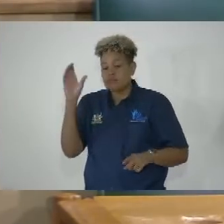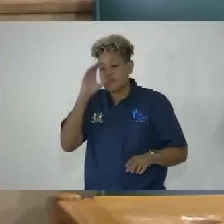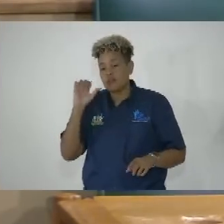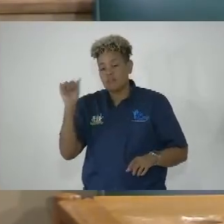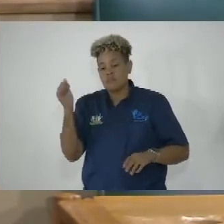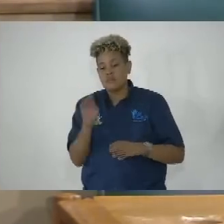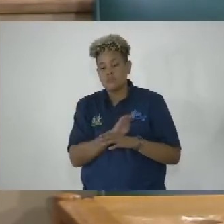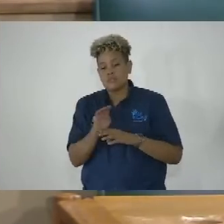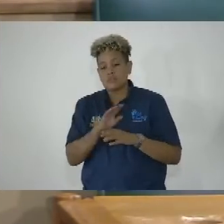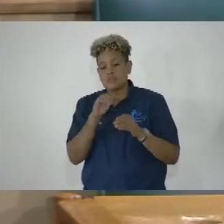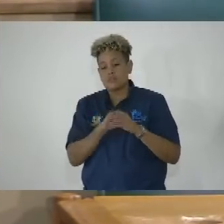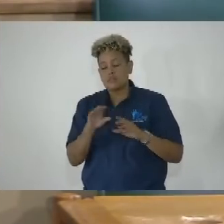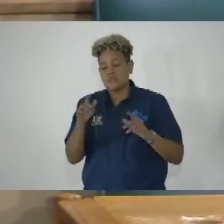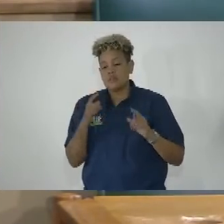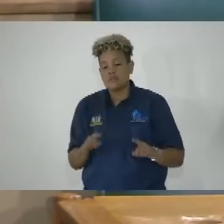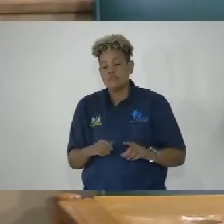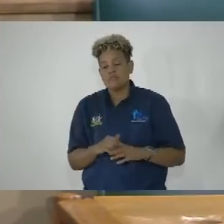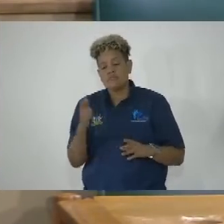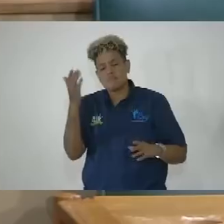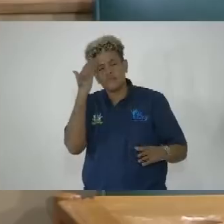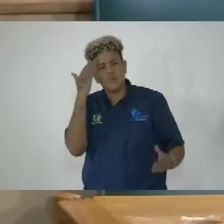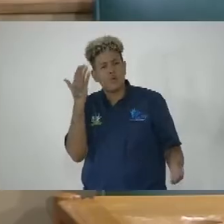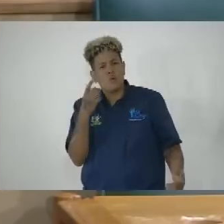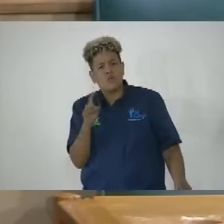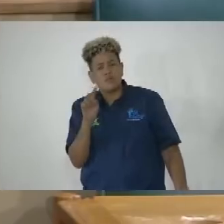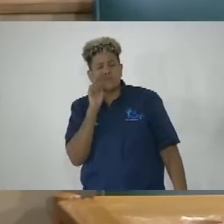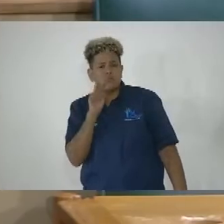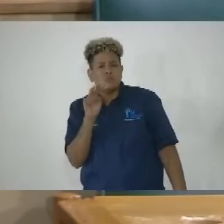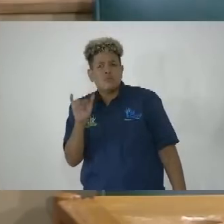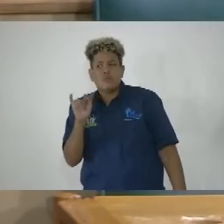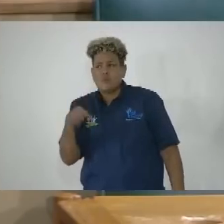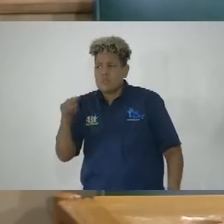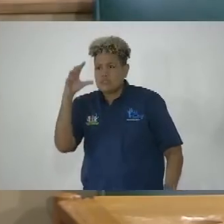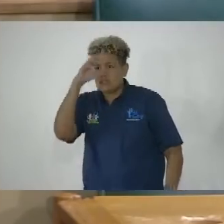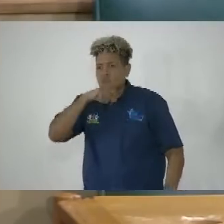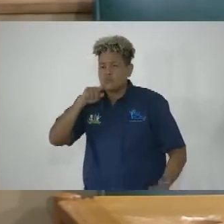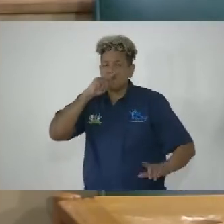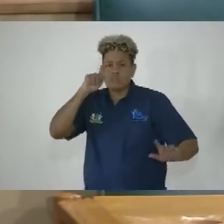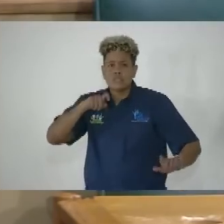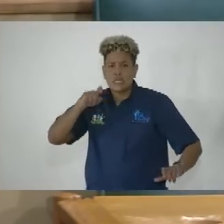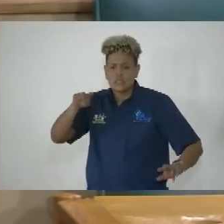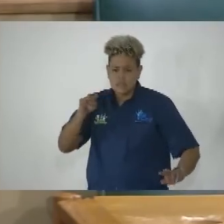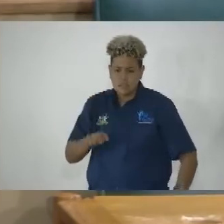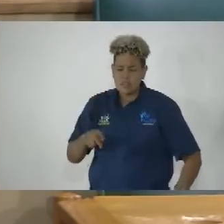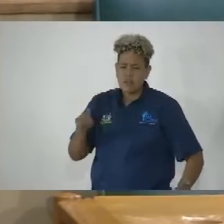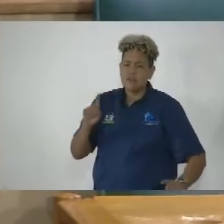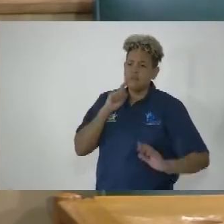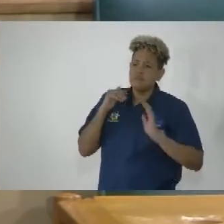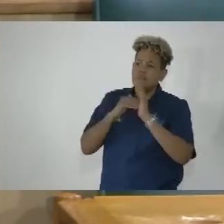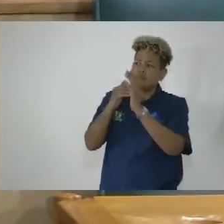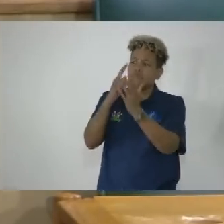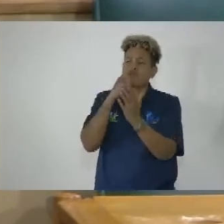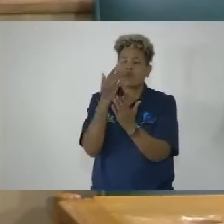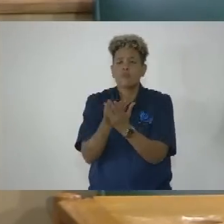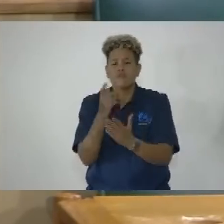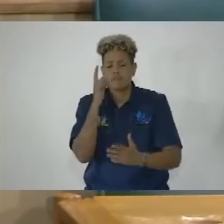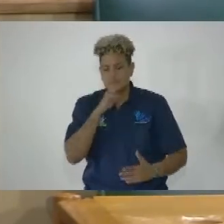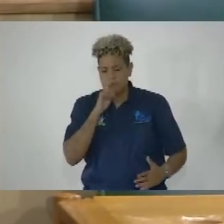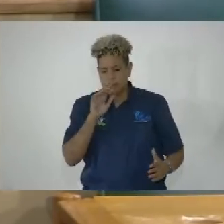business. And you know what is true, Mr. President? When these assumptions are tested, they're often proven to be